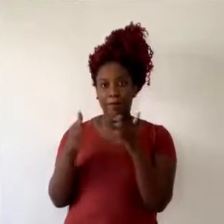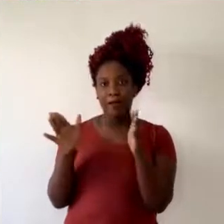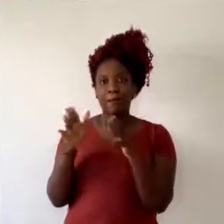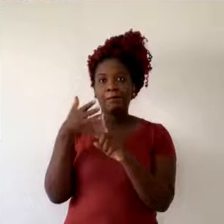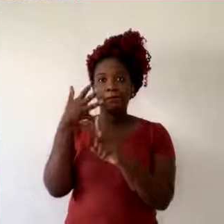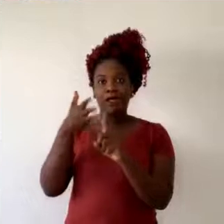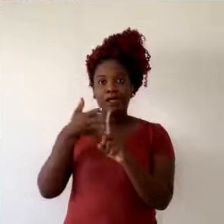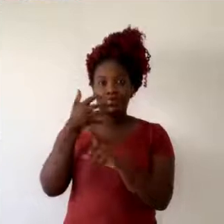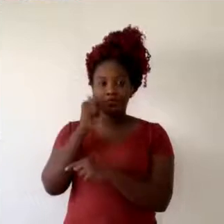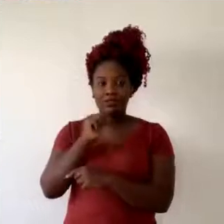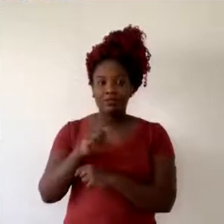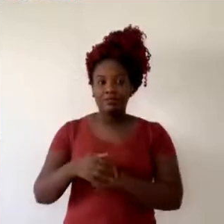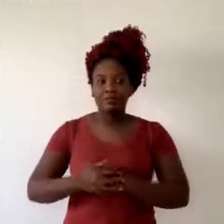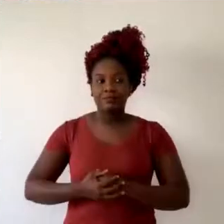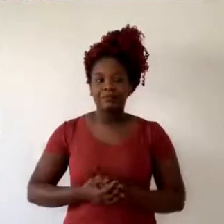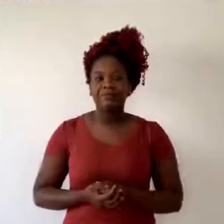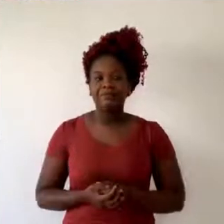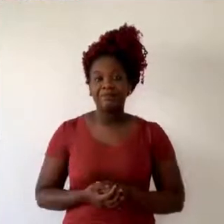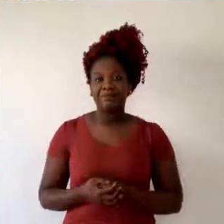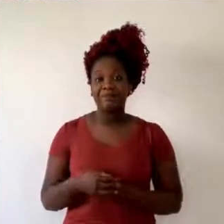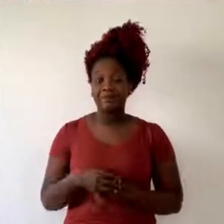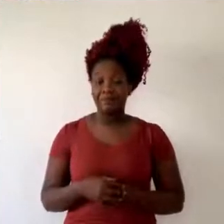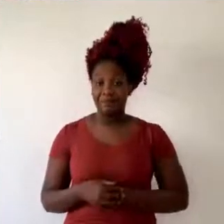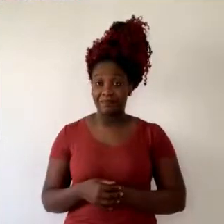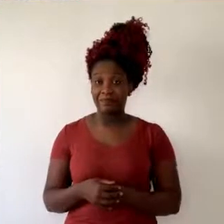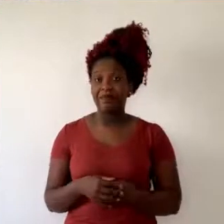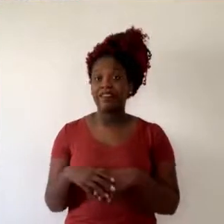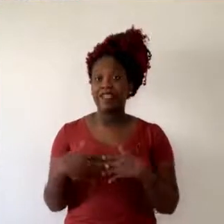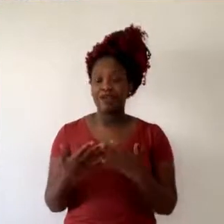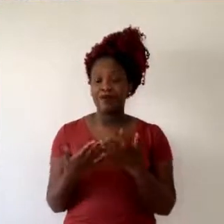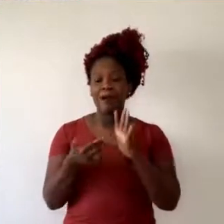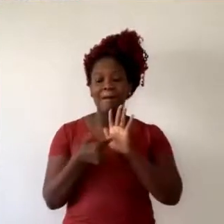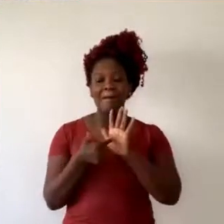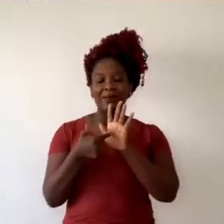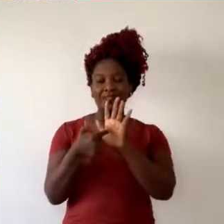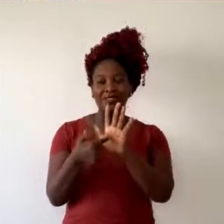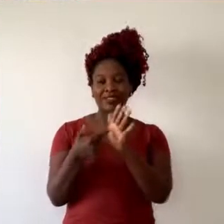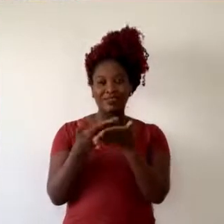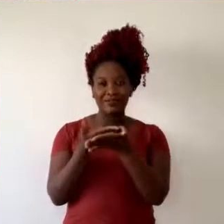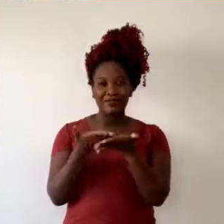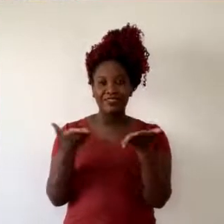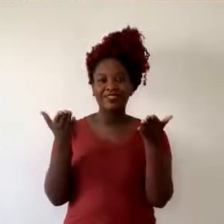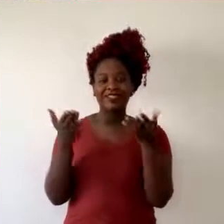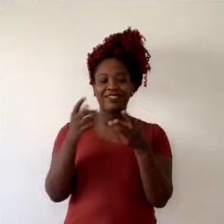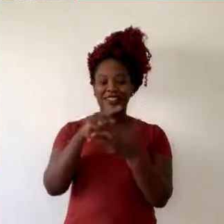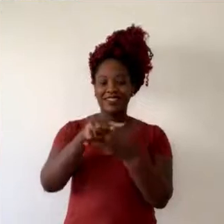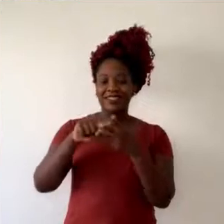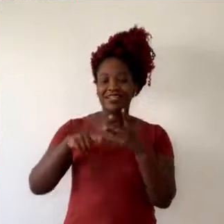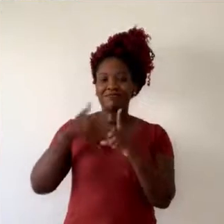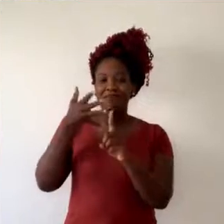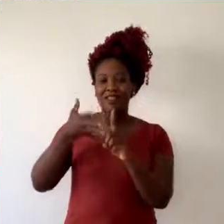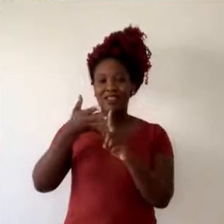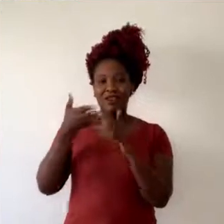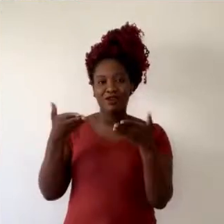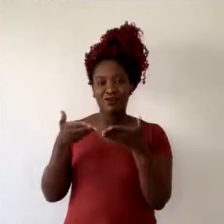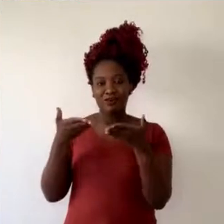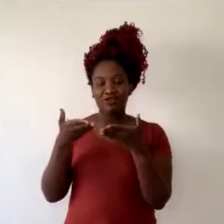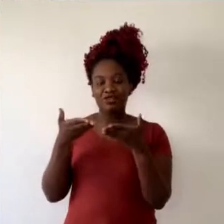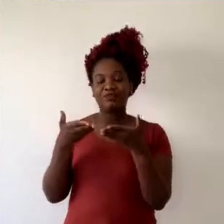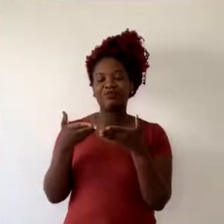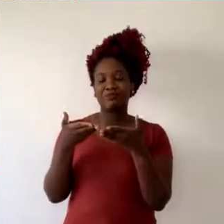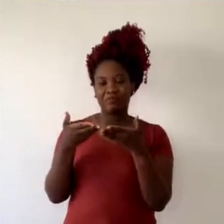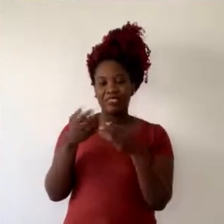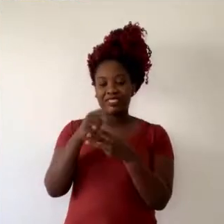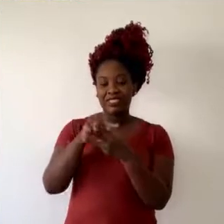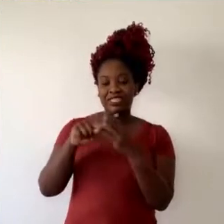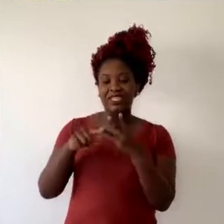these questions with the lecturers. And with no further delays, I'm going to introduce you to our three lecturers